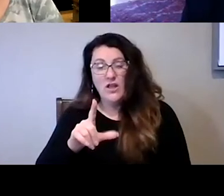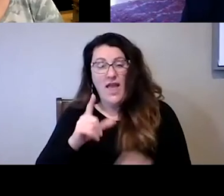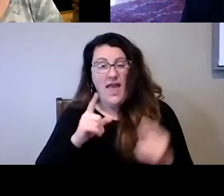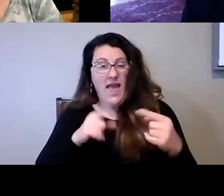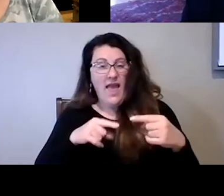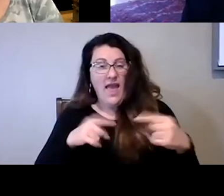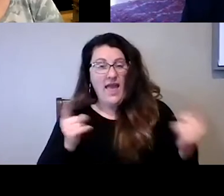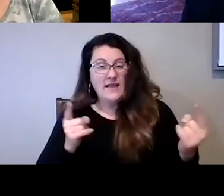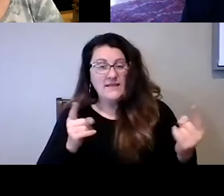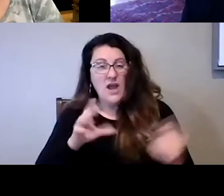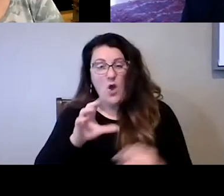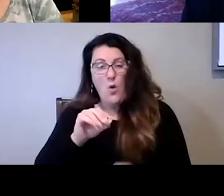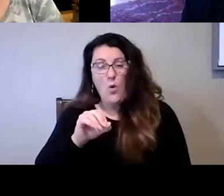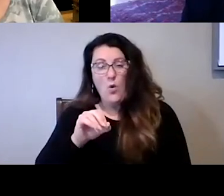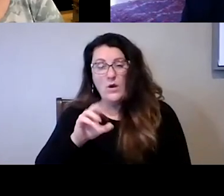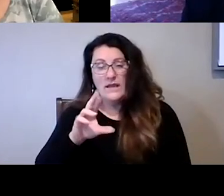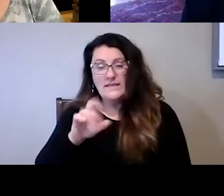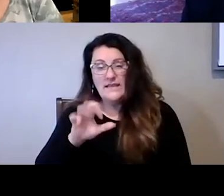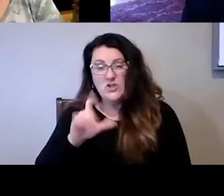anti-organizational,